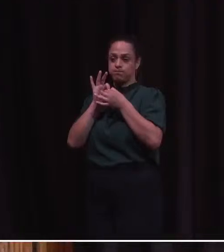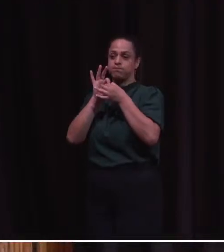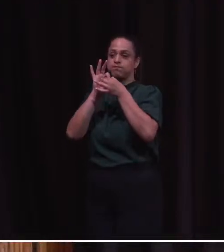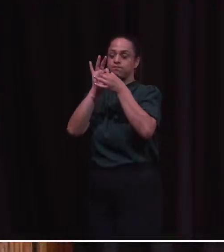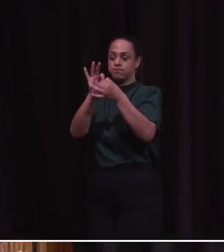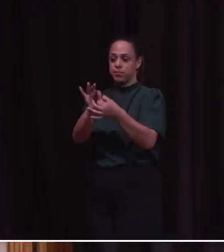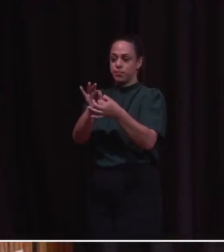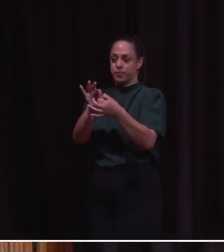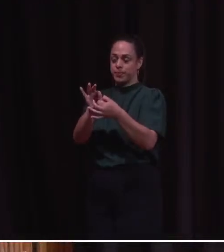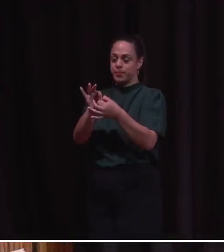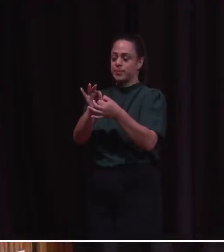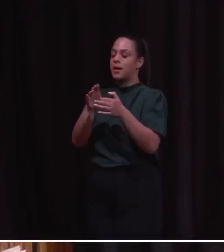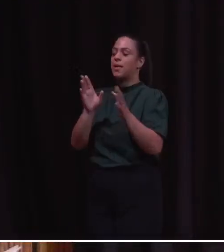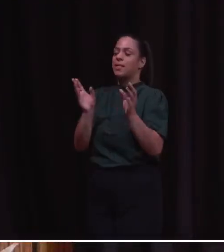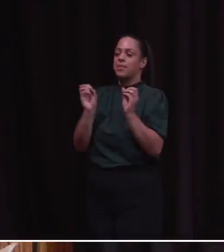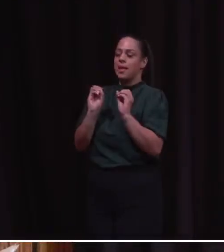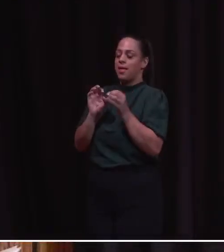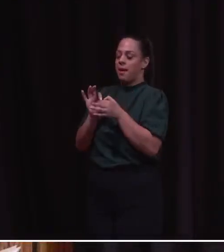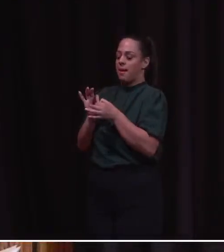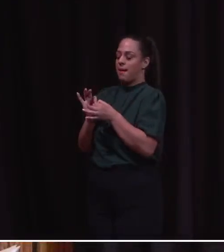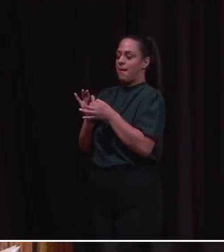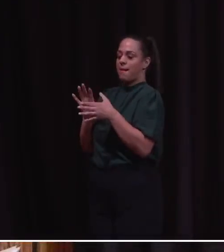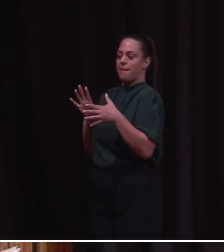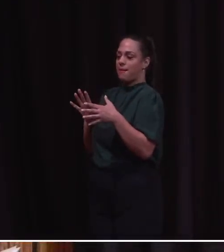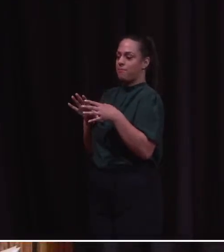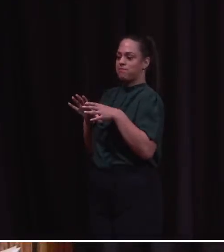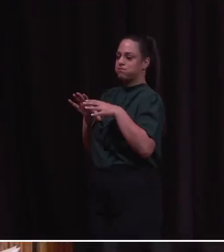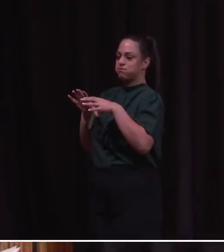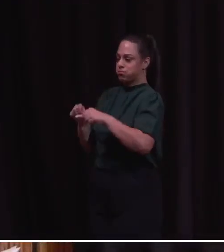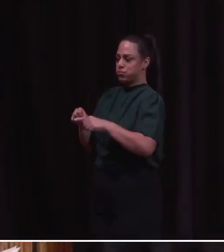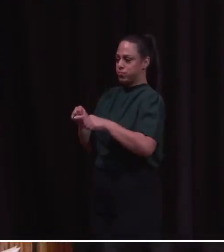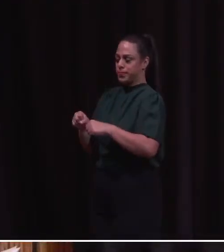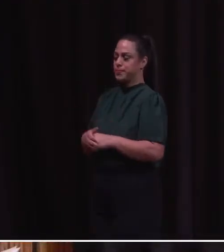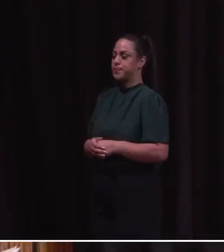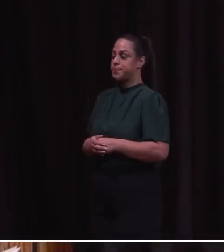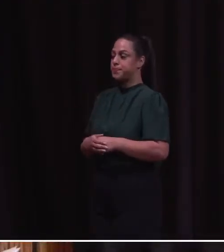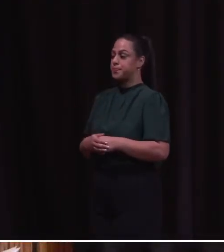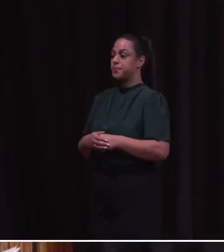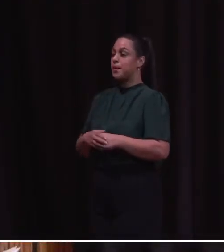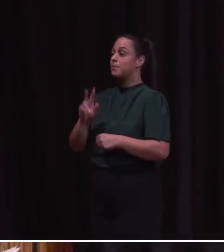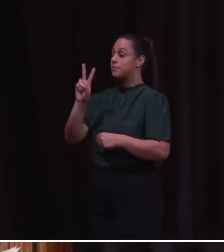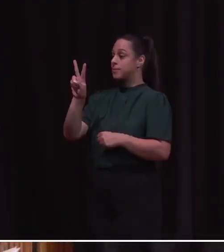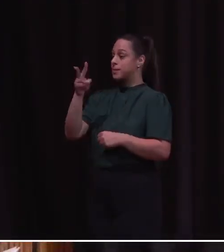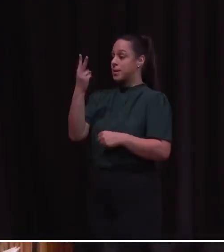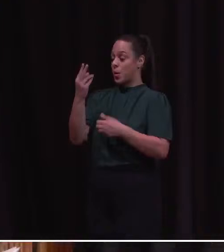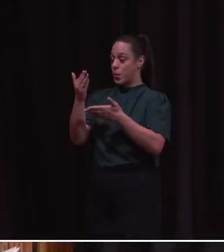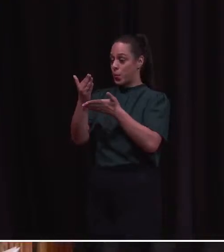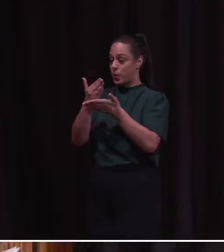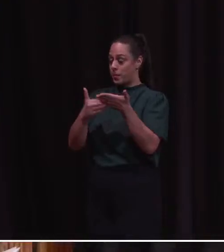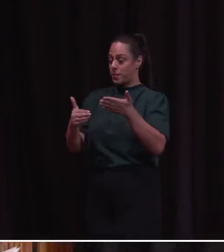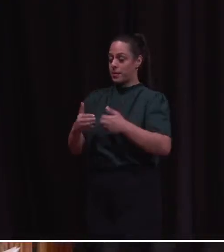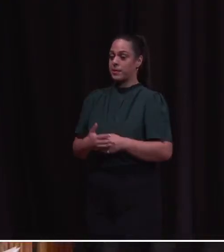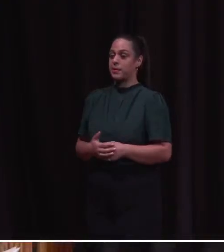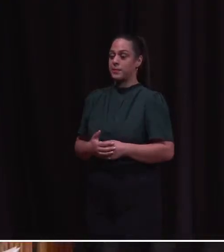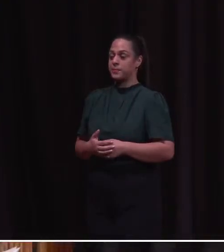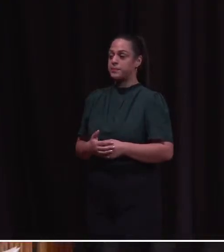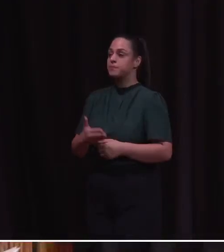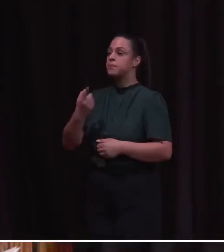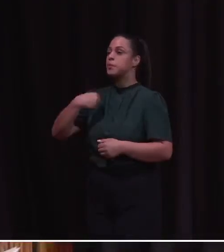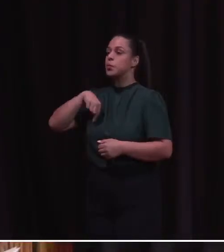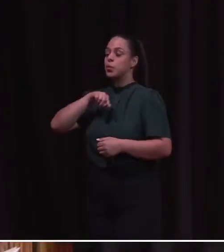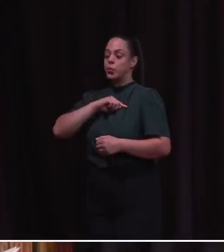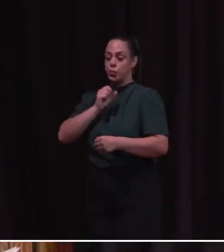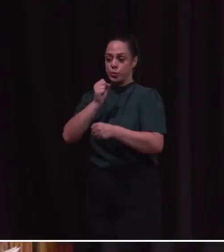the second part of the lecture, I'm going to be discussing my work on gender and